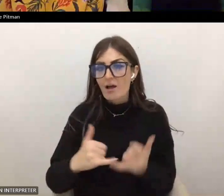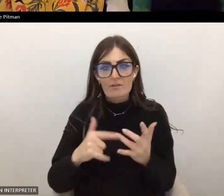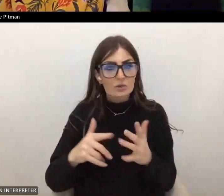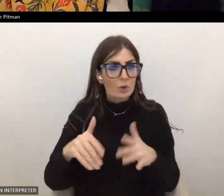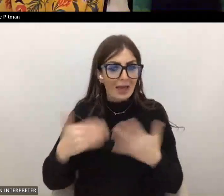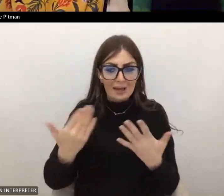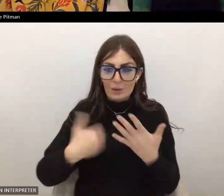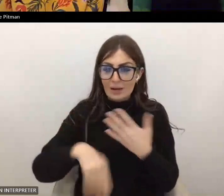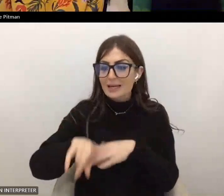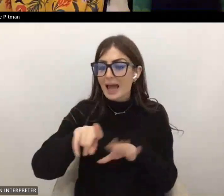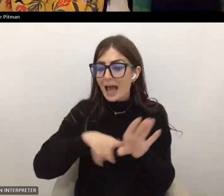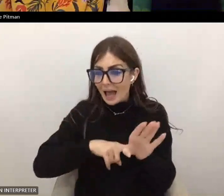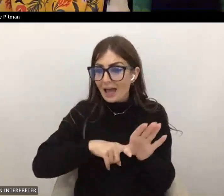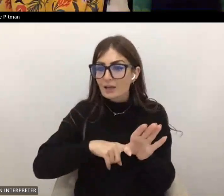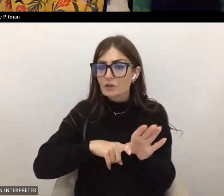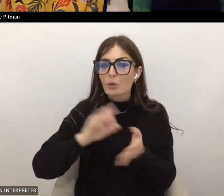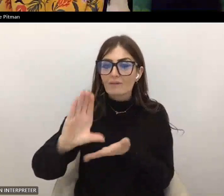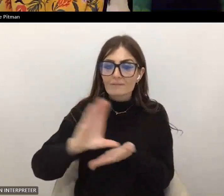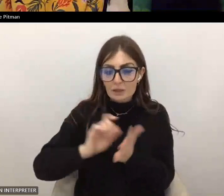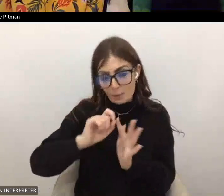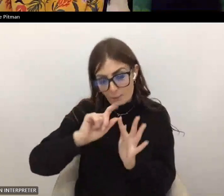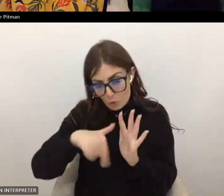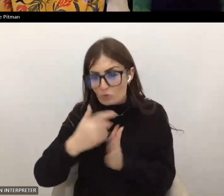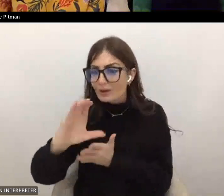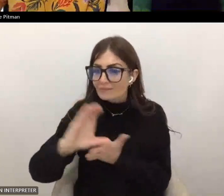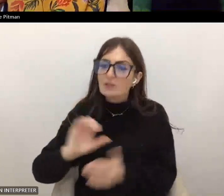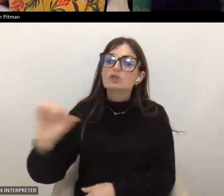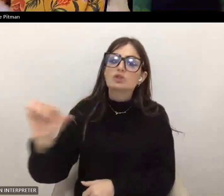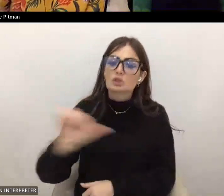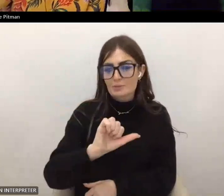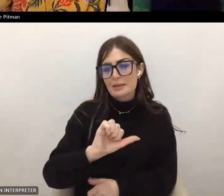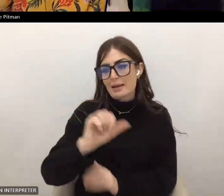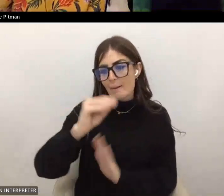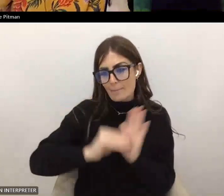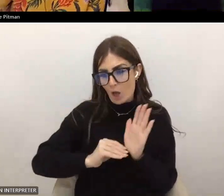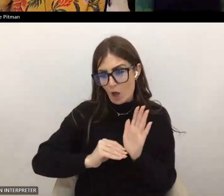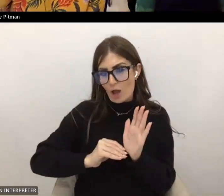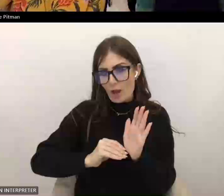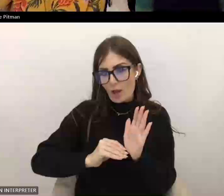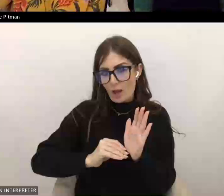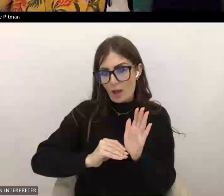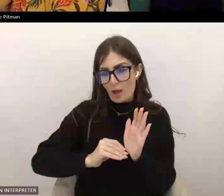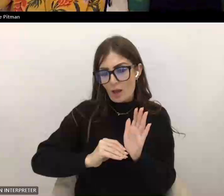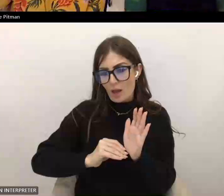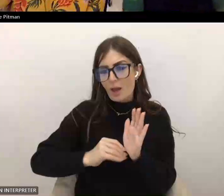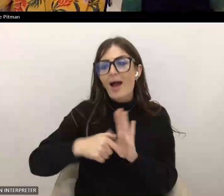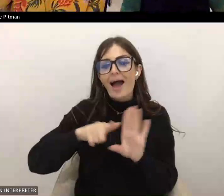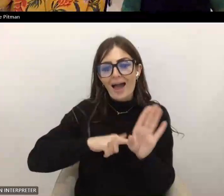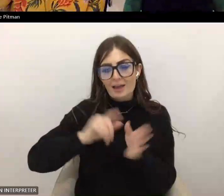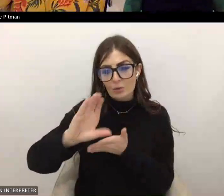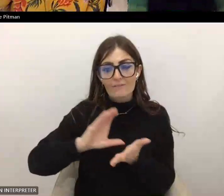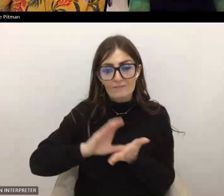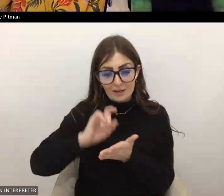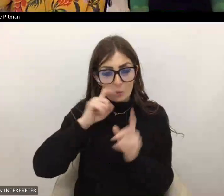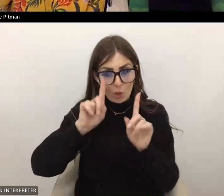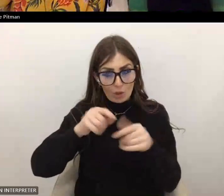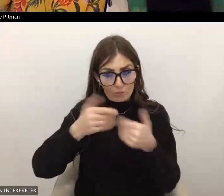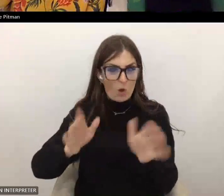annual funding or project funding should be applying to the annual funding round that will open this